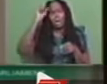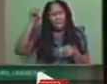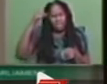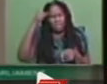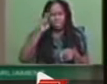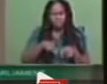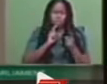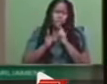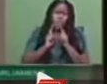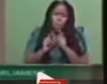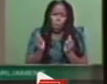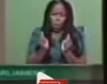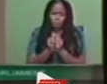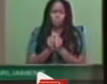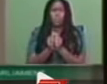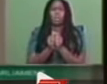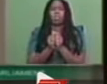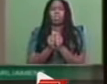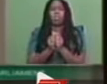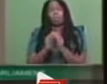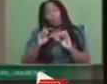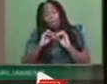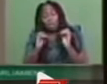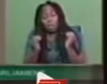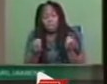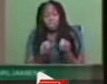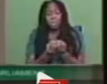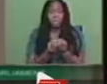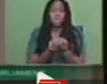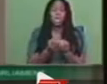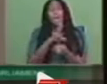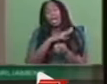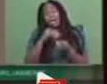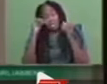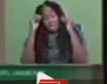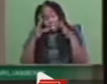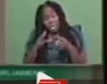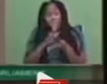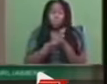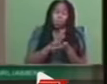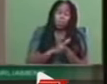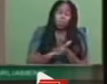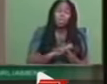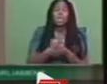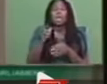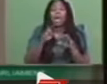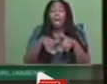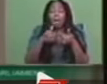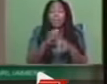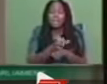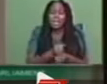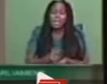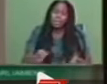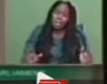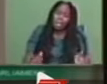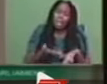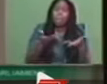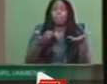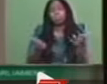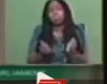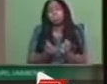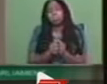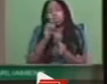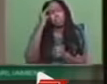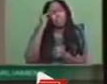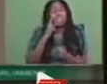week, at least, to collect assignments for their children from the school. A single mother working reported